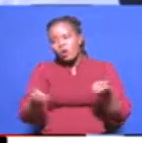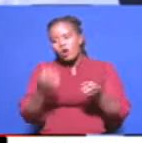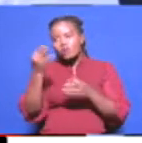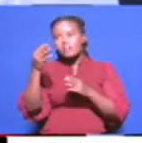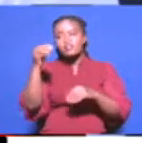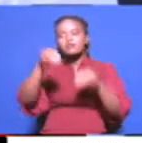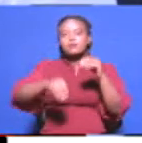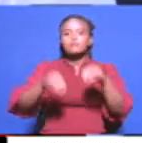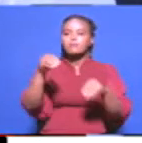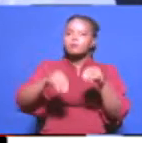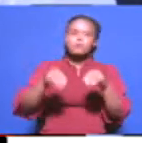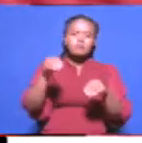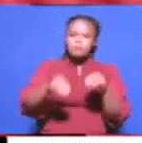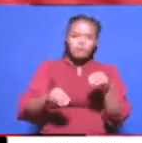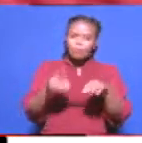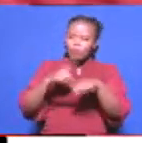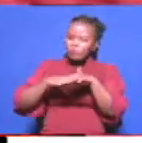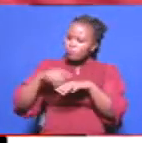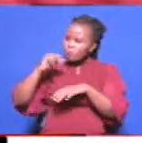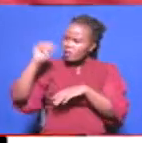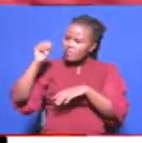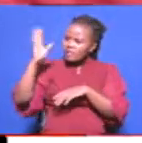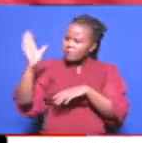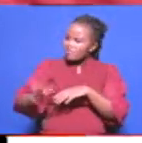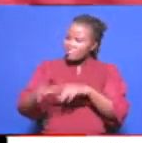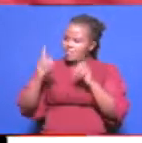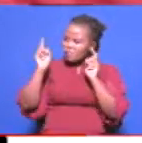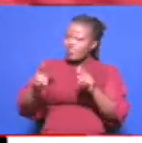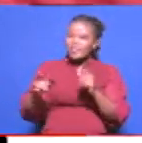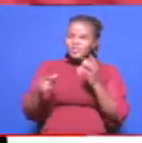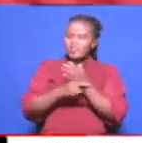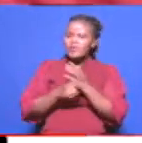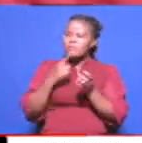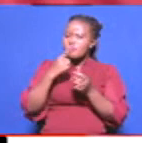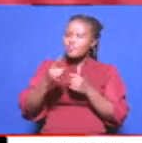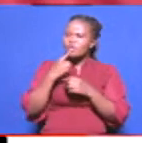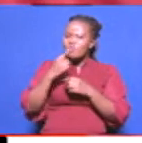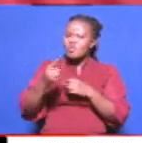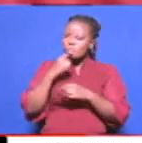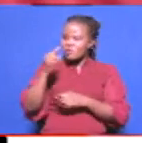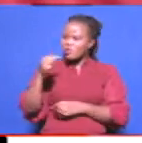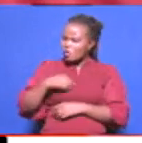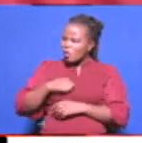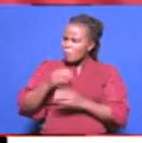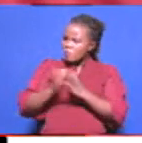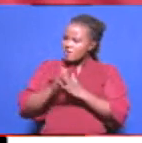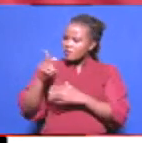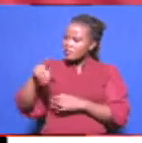Wakizungumza sijaa hii shabira kusema kibicho na Matiang'i ni kama hawatasema kitu.